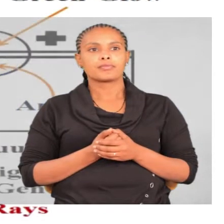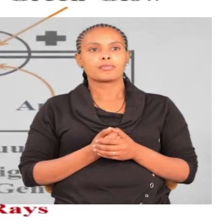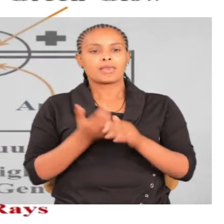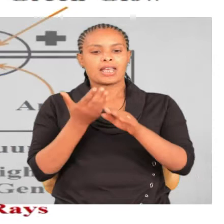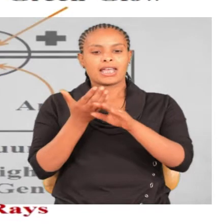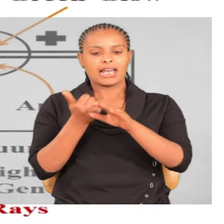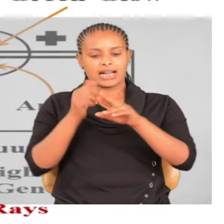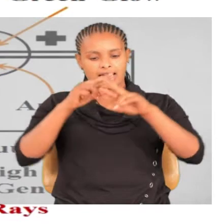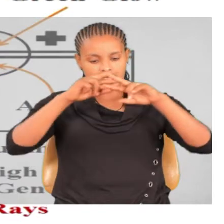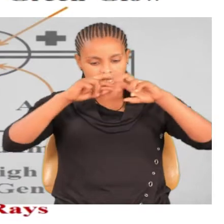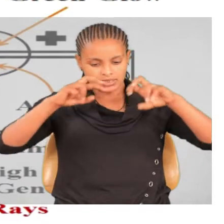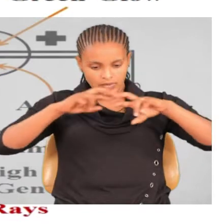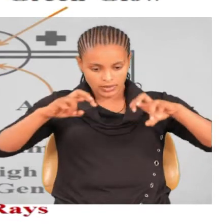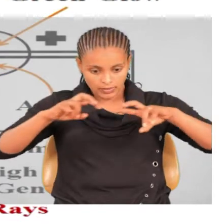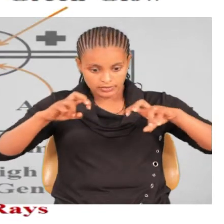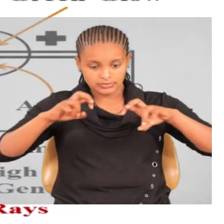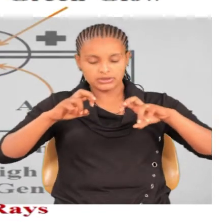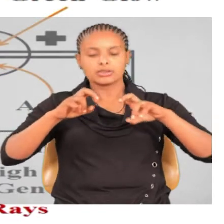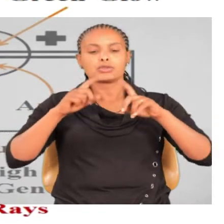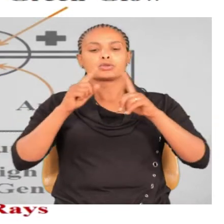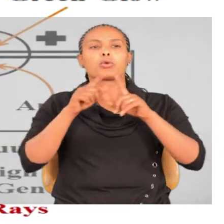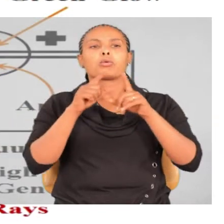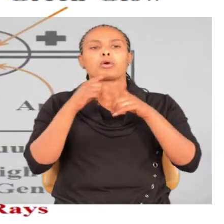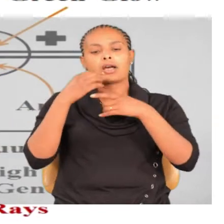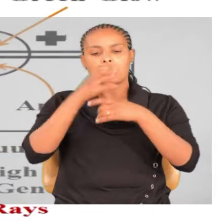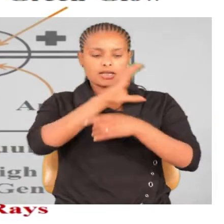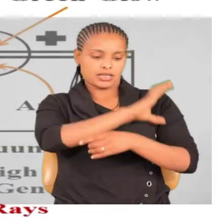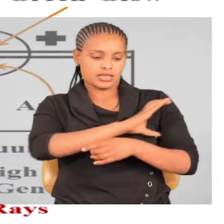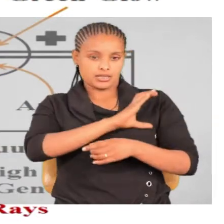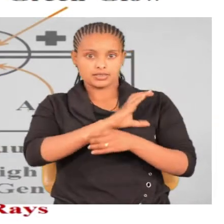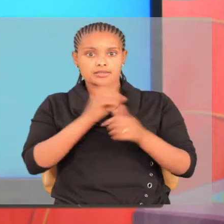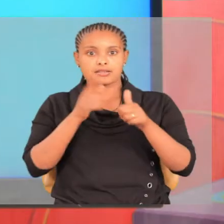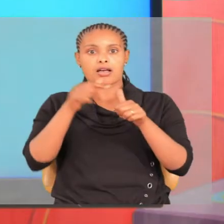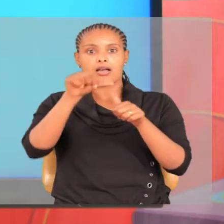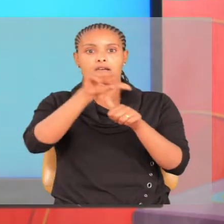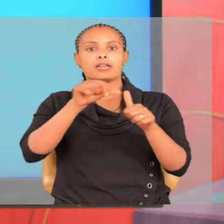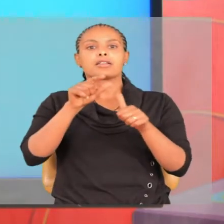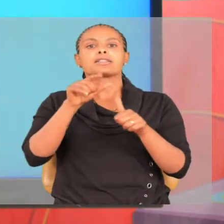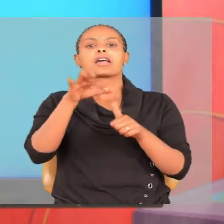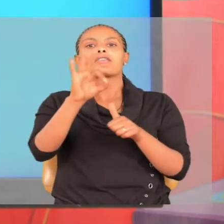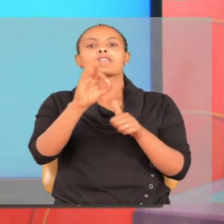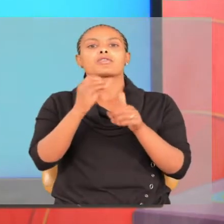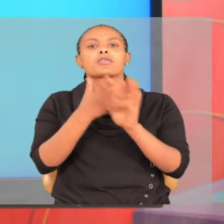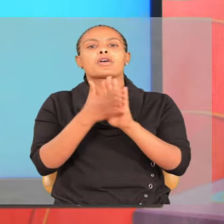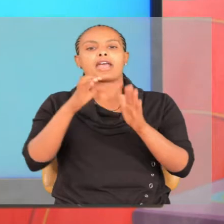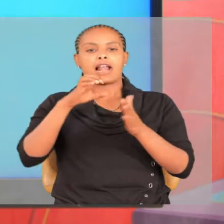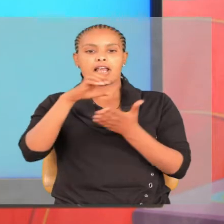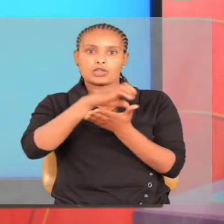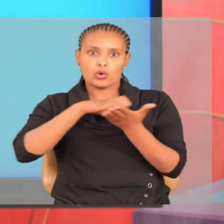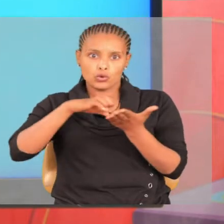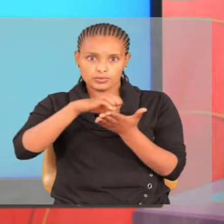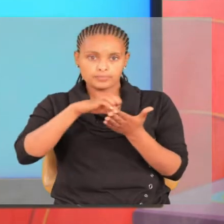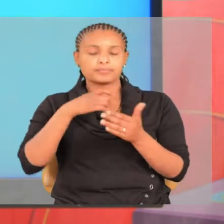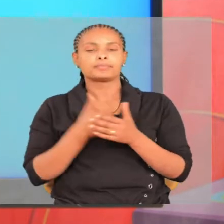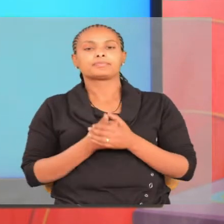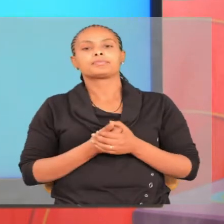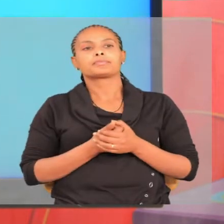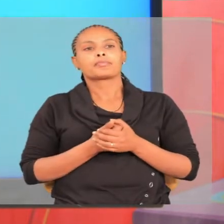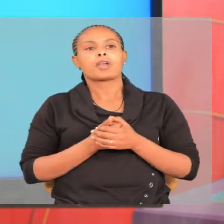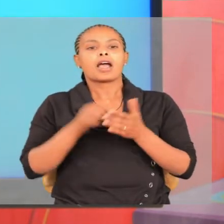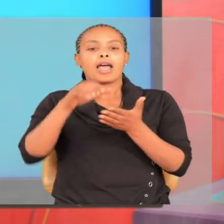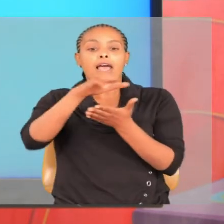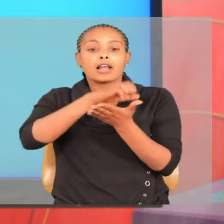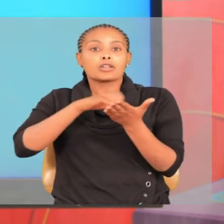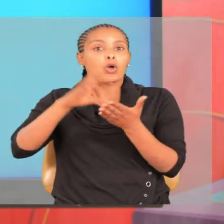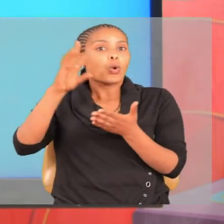Early experiments to characterize the atom. One, discovery of the electron.